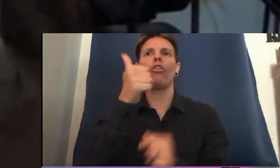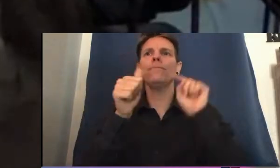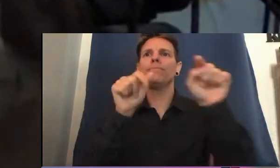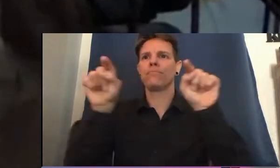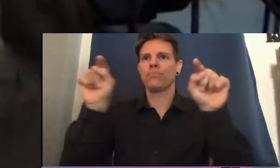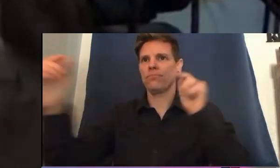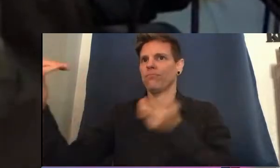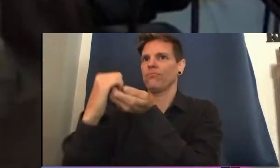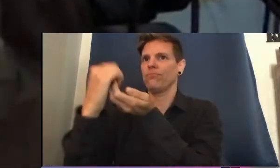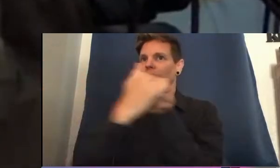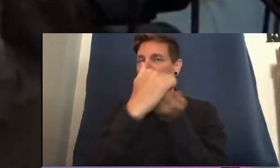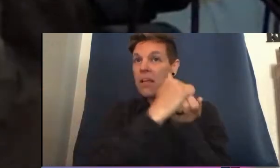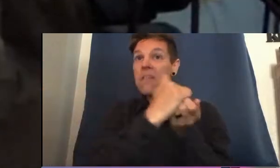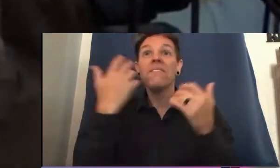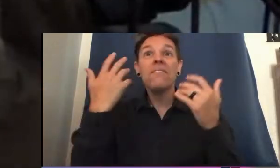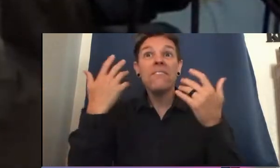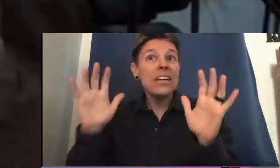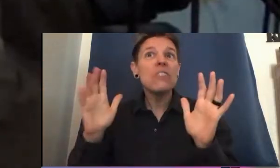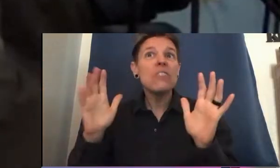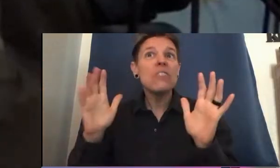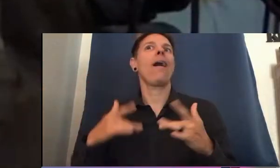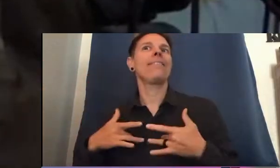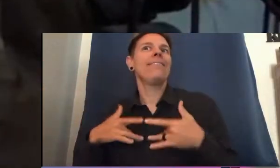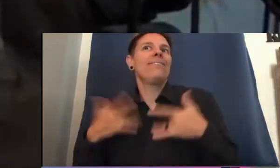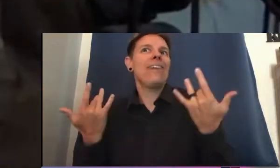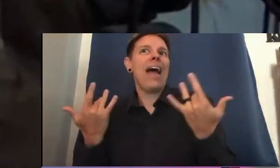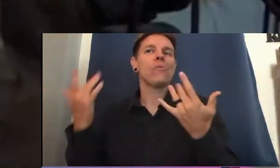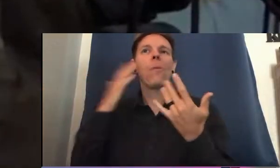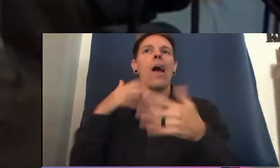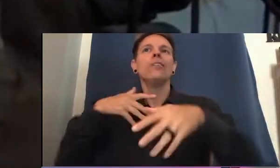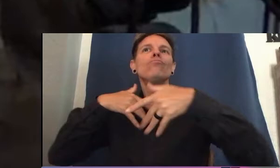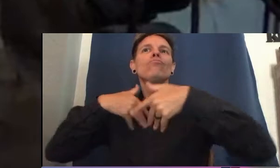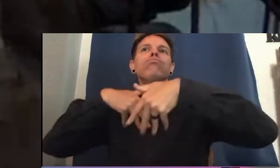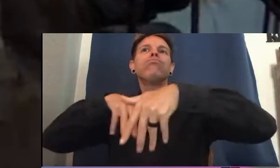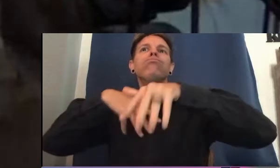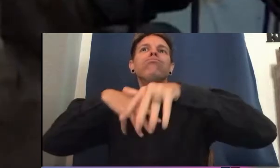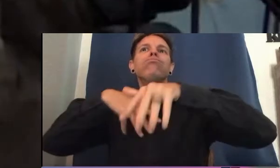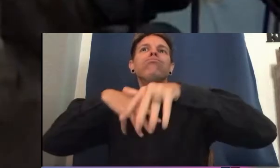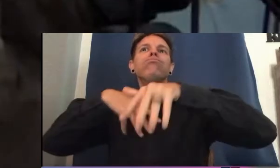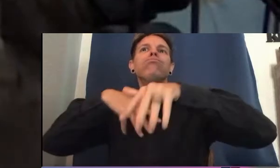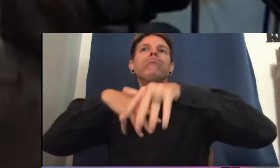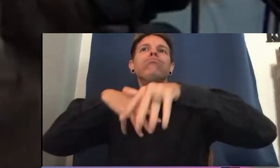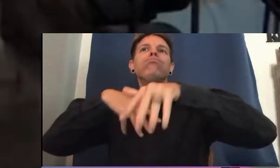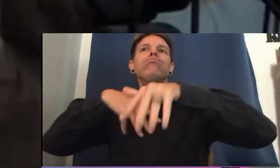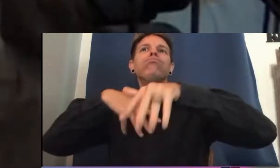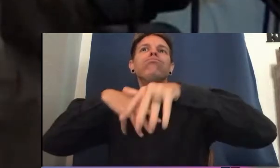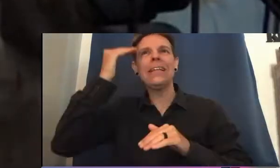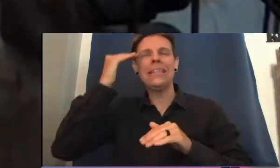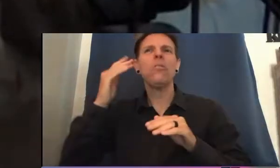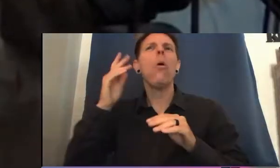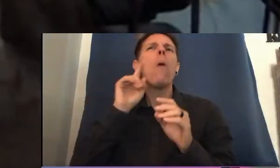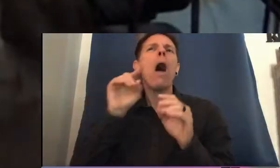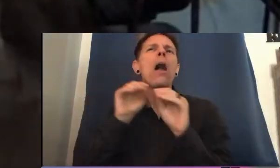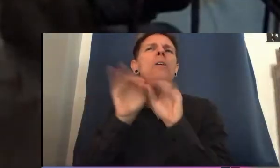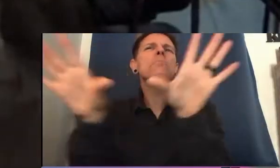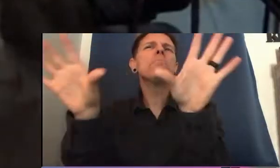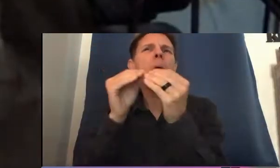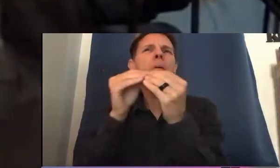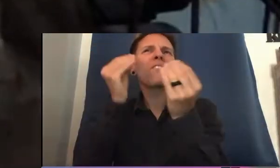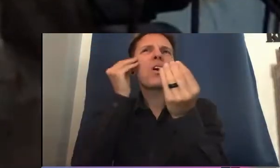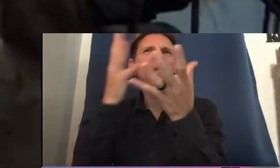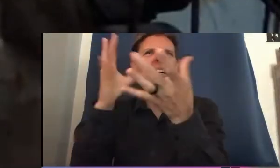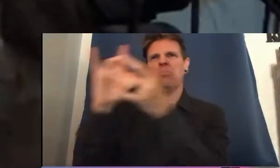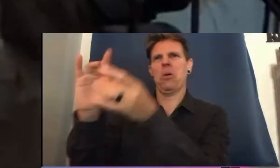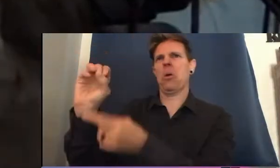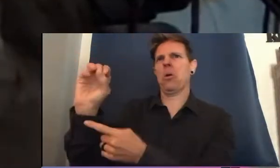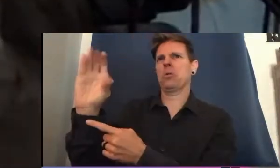there's a fundraiser as well. But I'll send more details out about that, but that is something that we work closely with